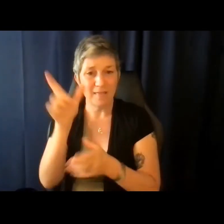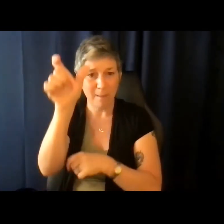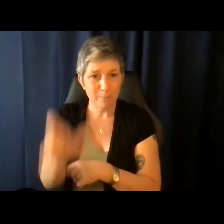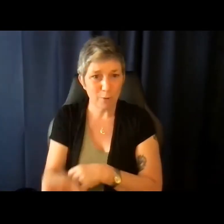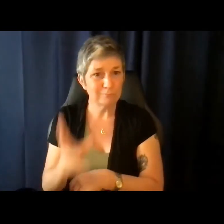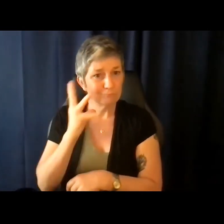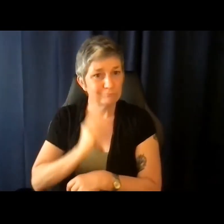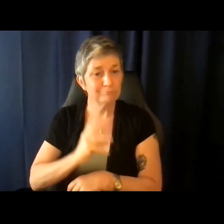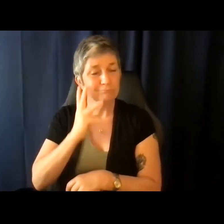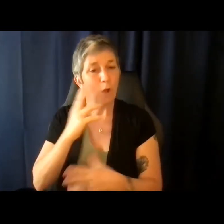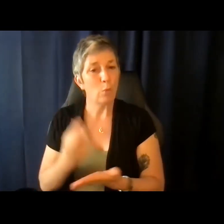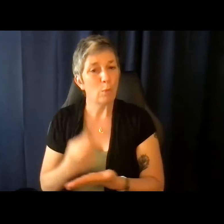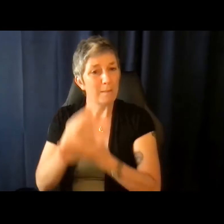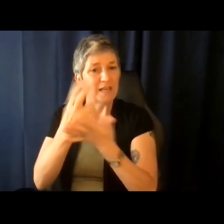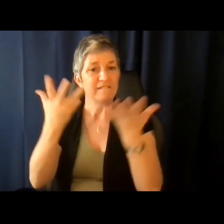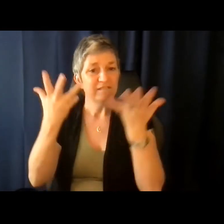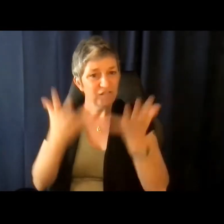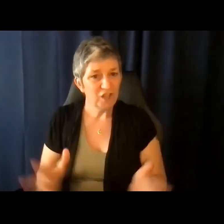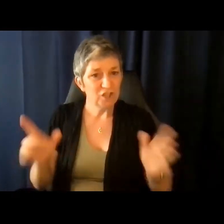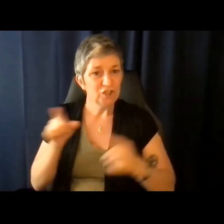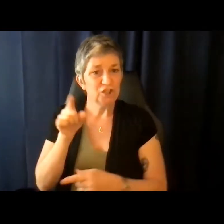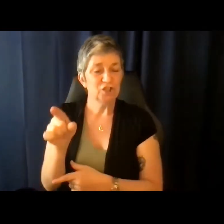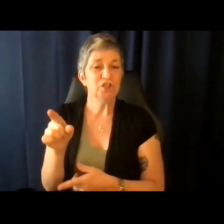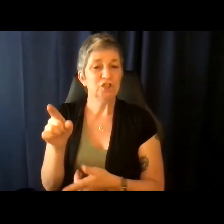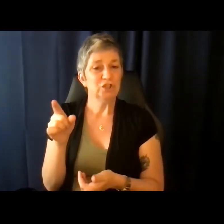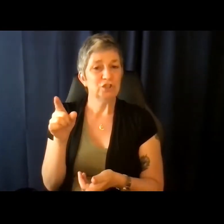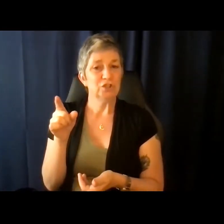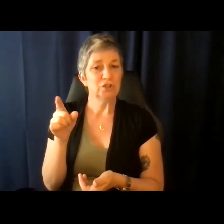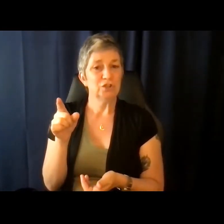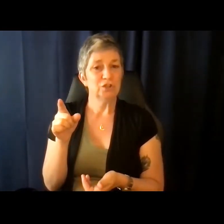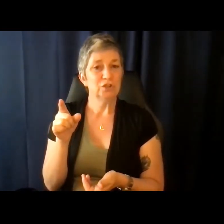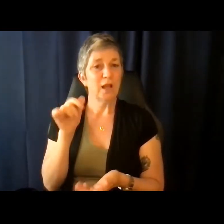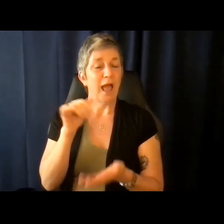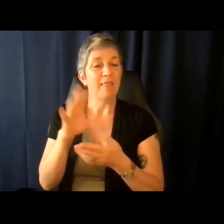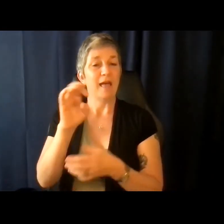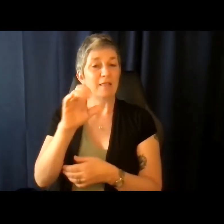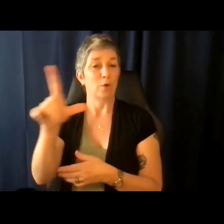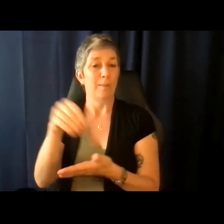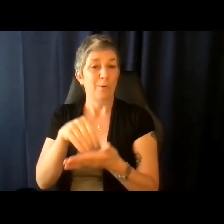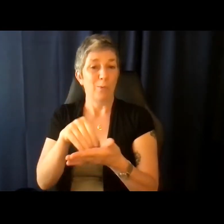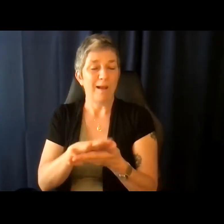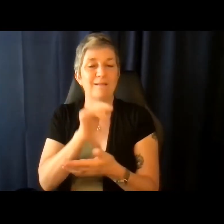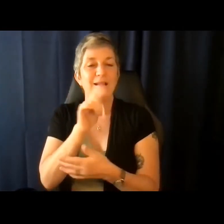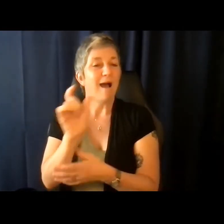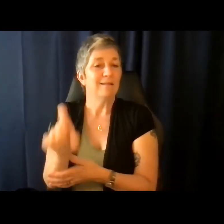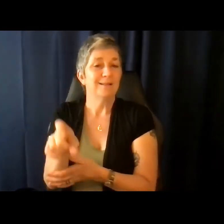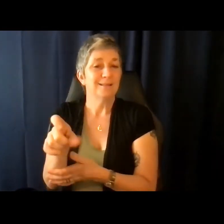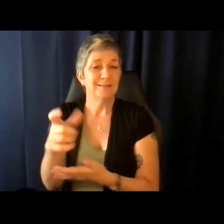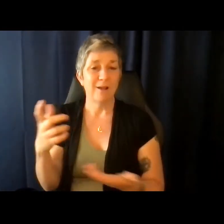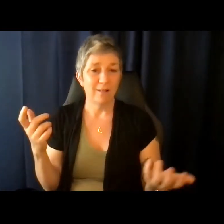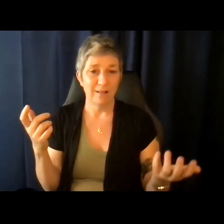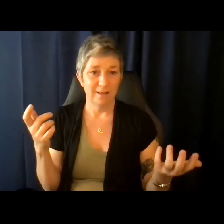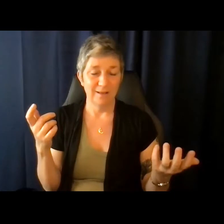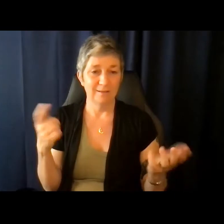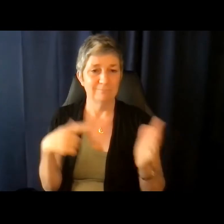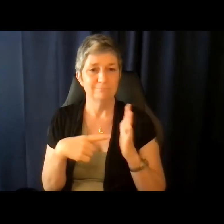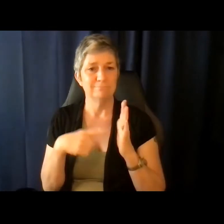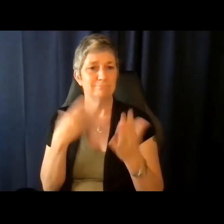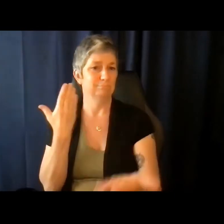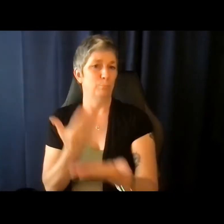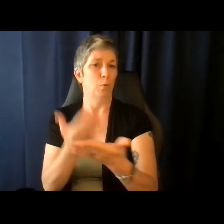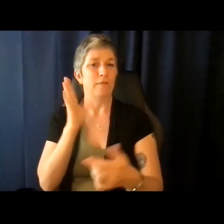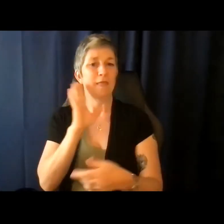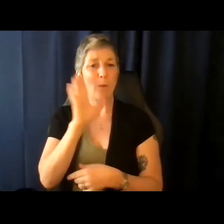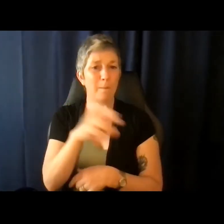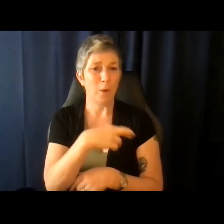experienced rehabilitation and that their criminal record is not necessarily a indicator that they will be a risk